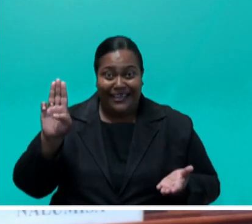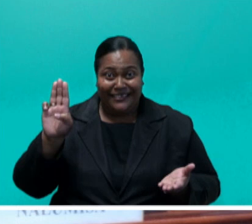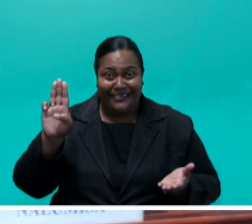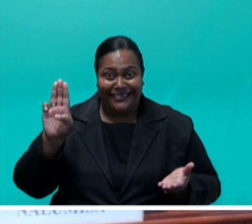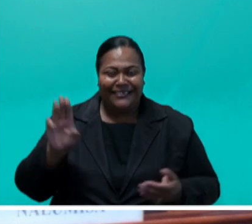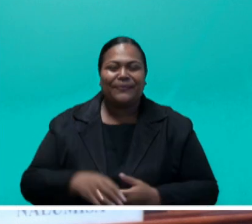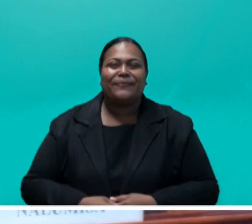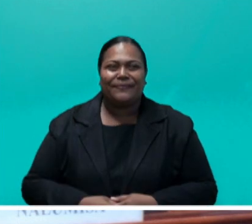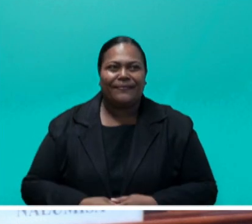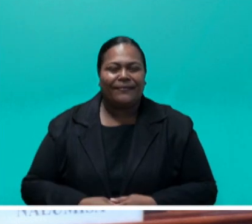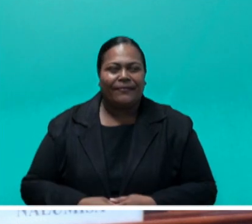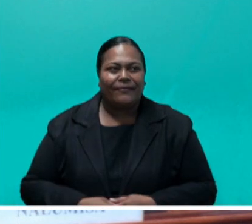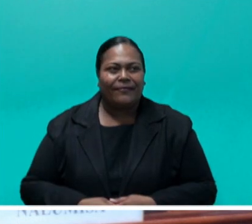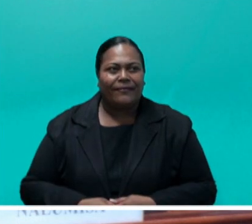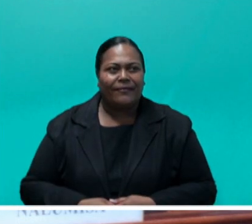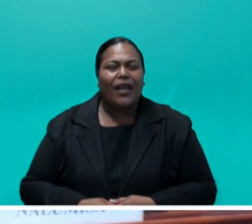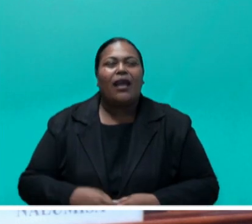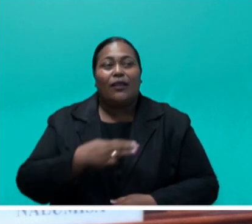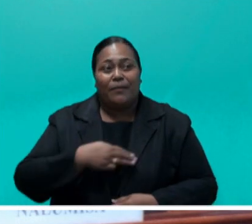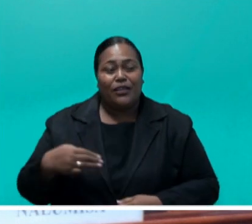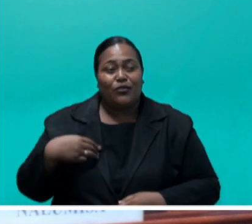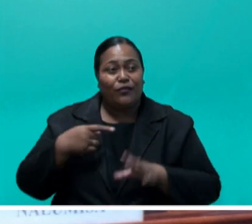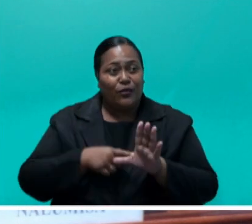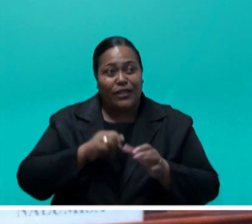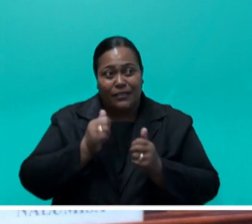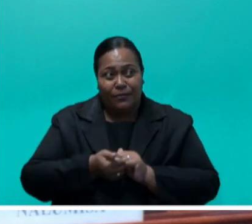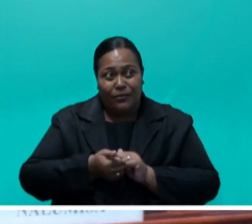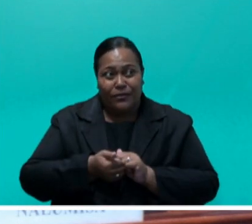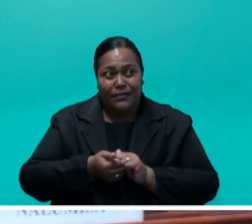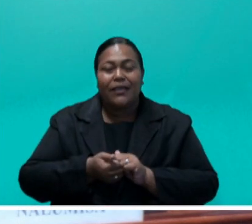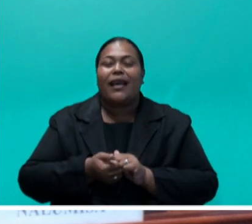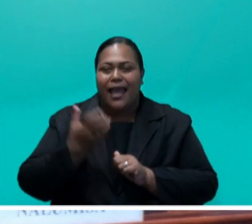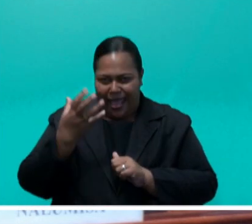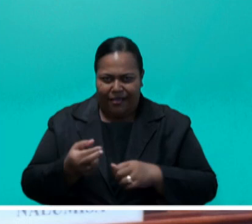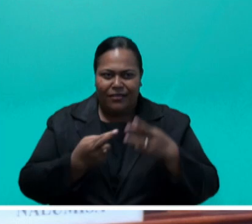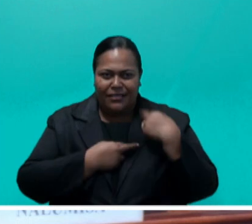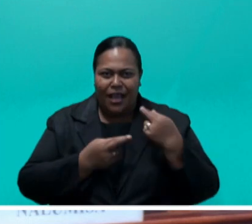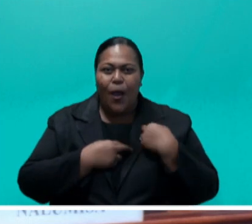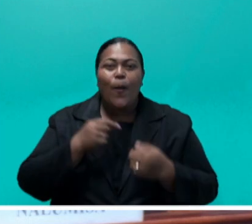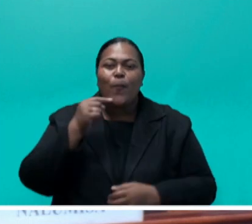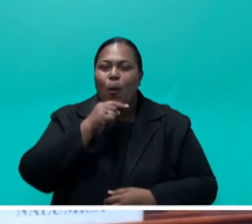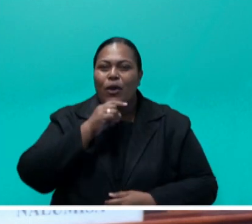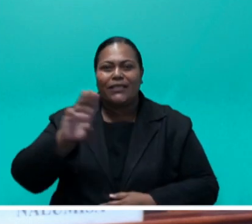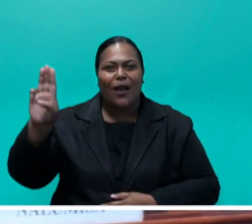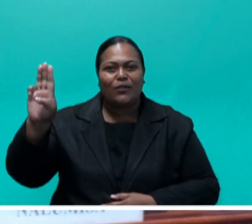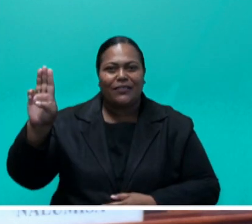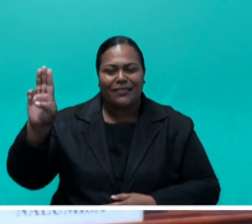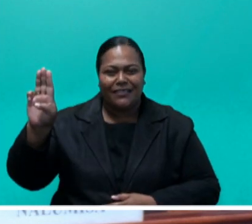development, the Ministry of Youth and Sports is mandated to support the Boy Scouts and Girl